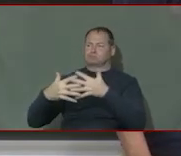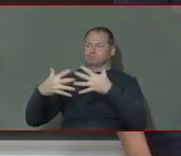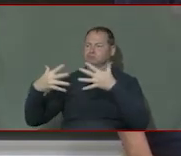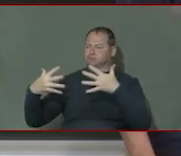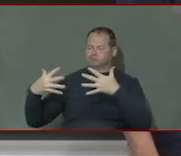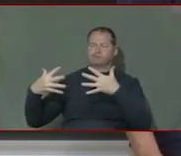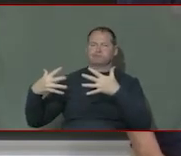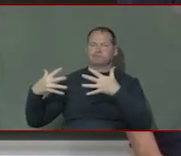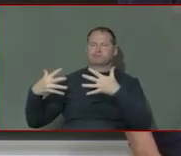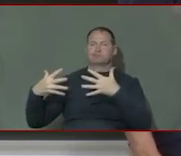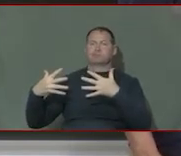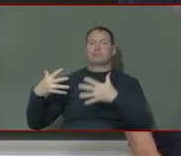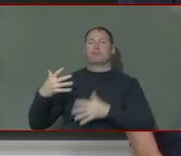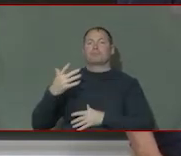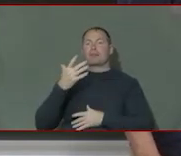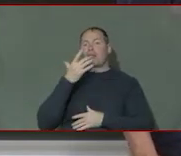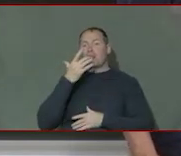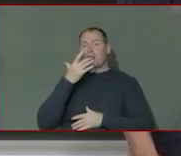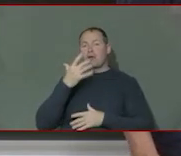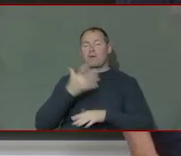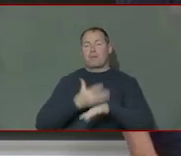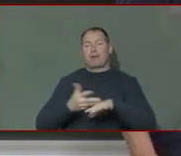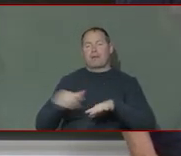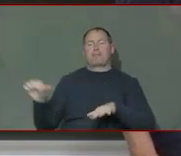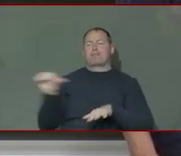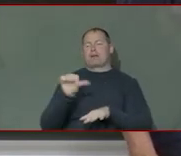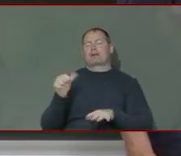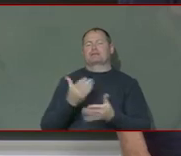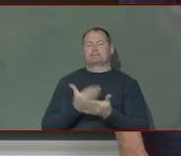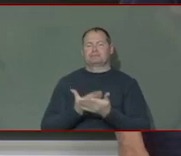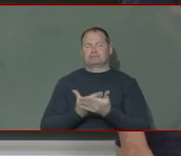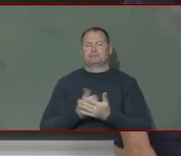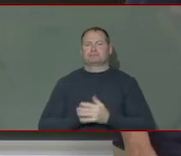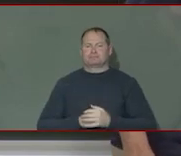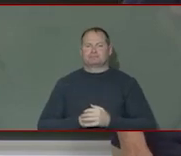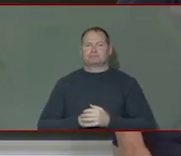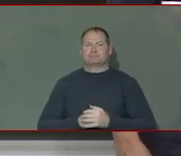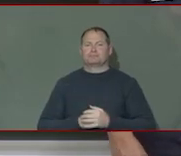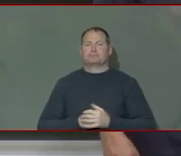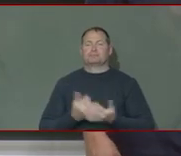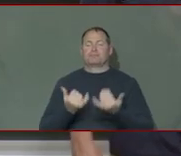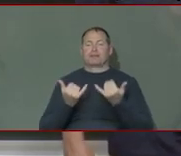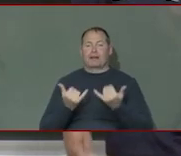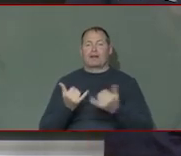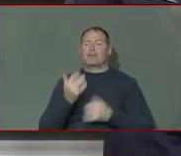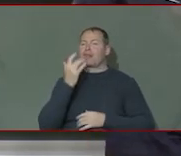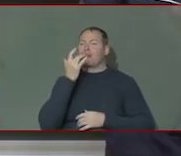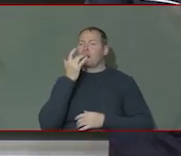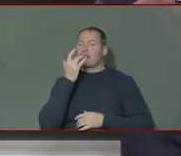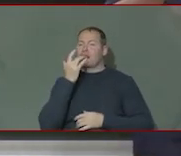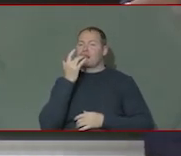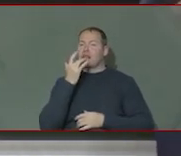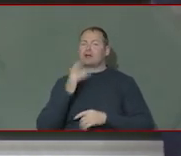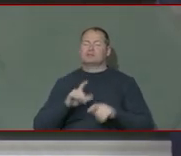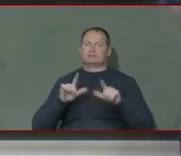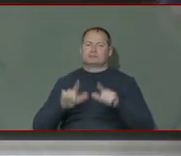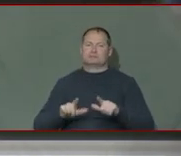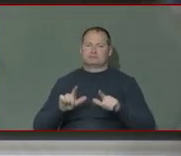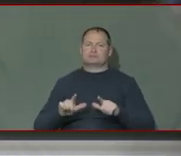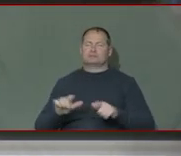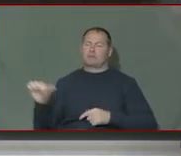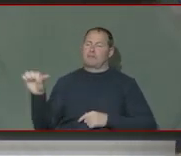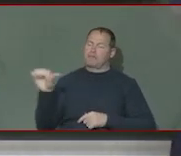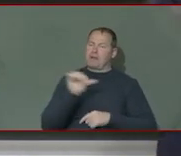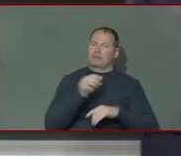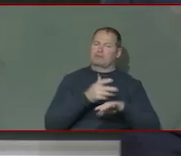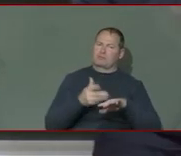allow more to go back to the blood, more salts. Now you will have less salts. You must always compare what goes back to the